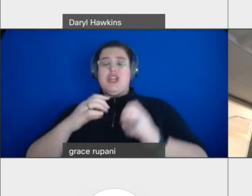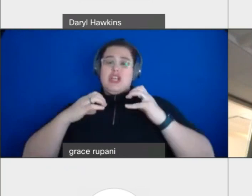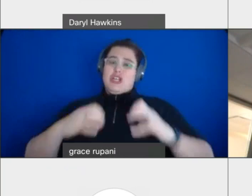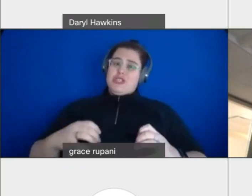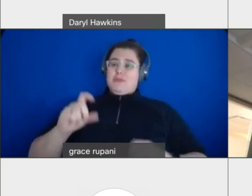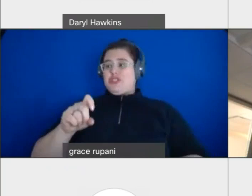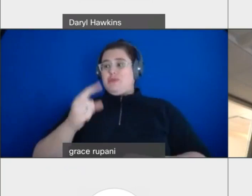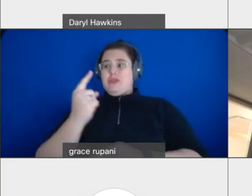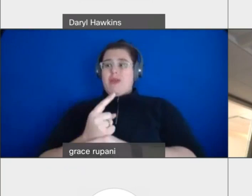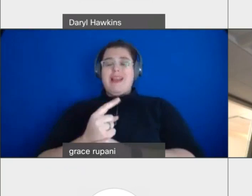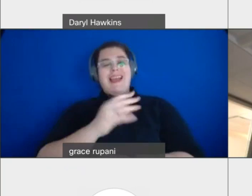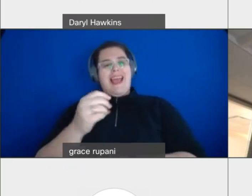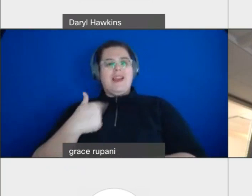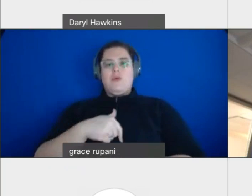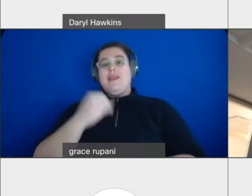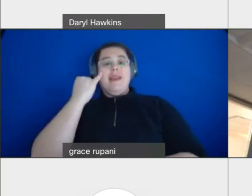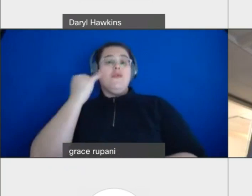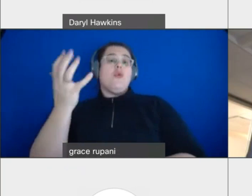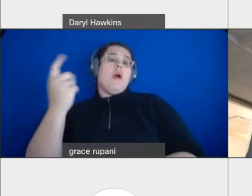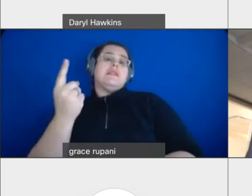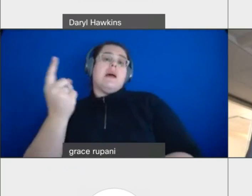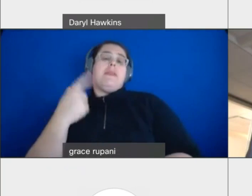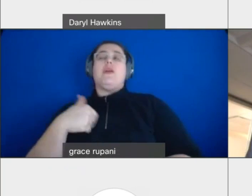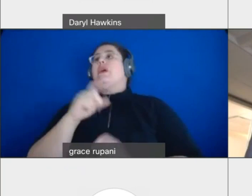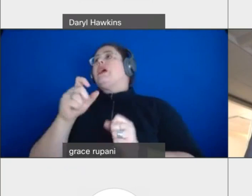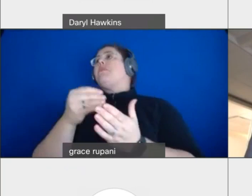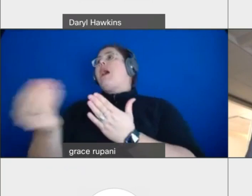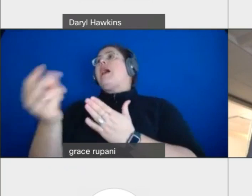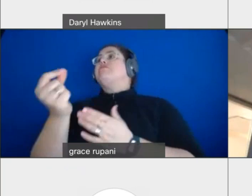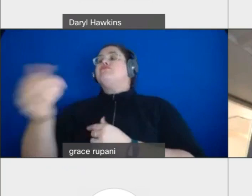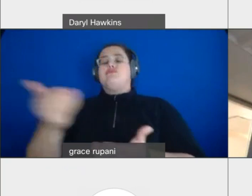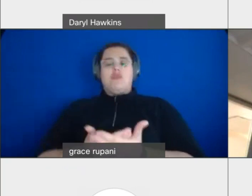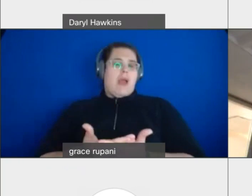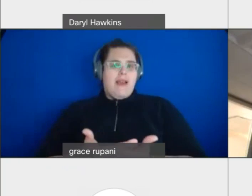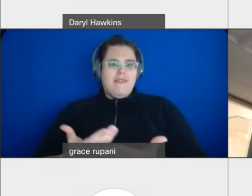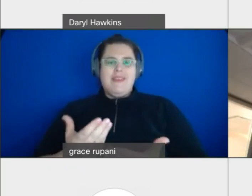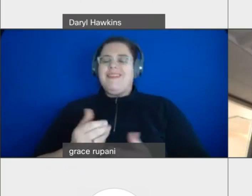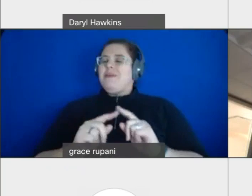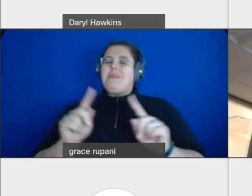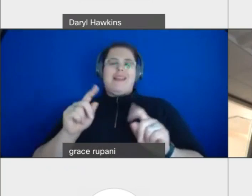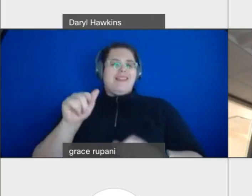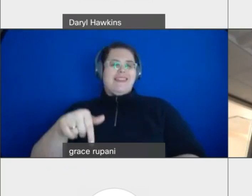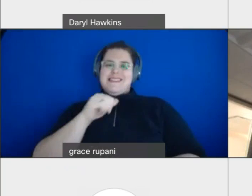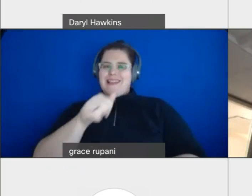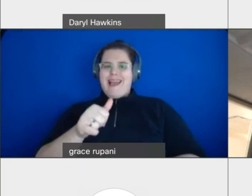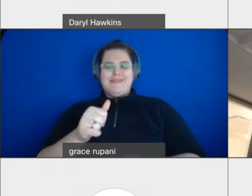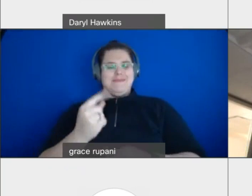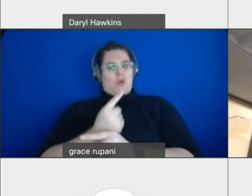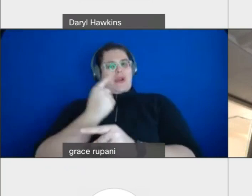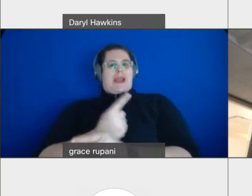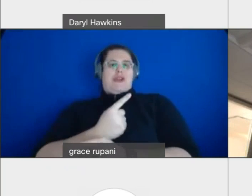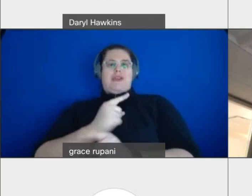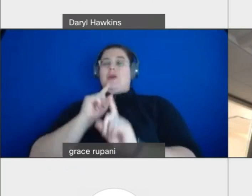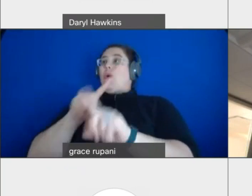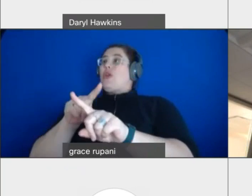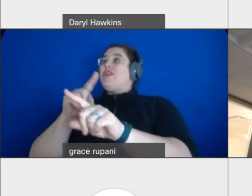have it. But this is not your ordinary distribution of a consumer good. This is a on